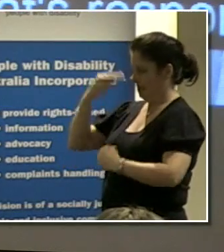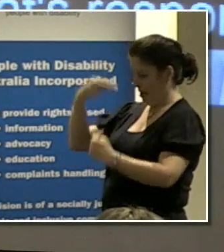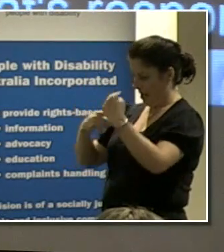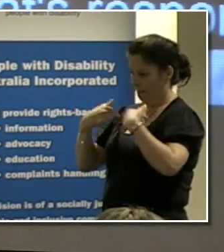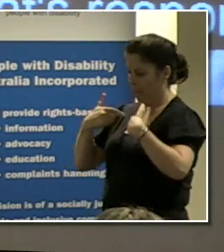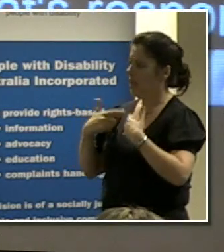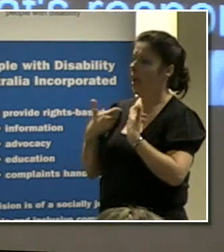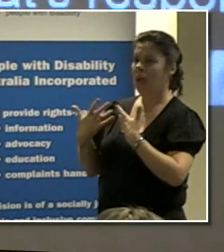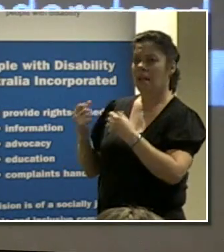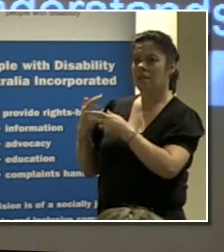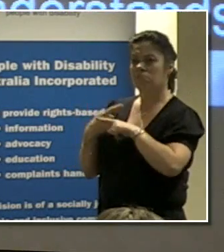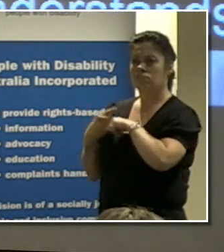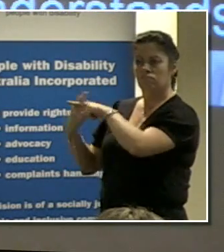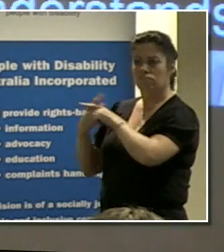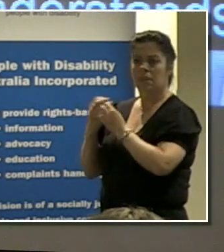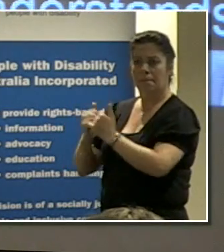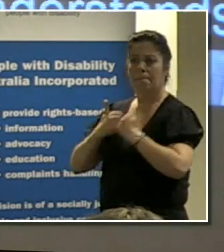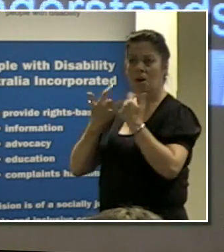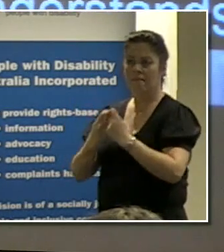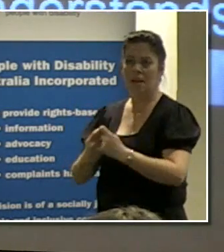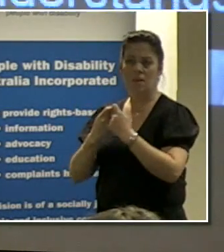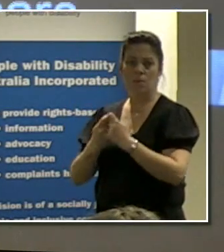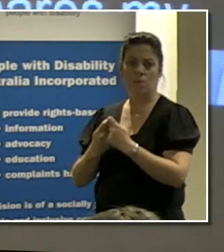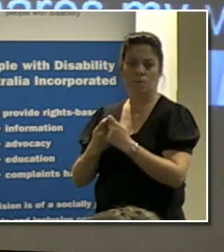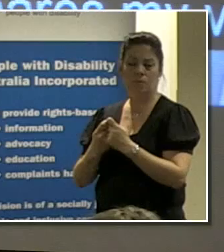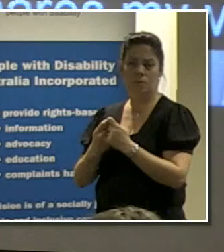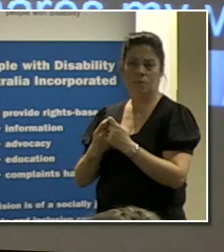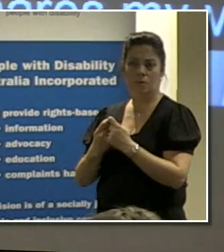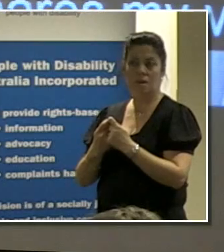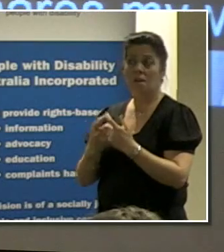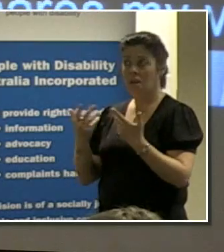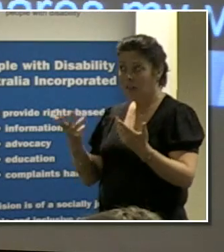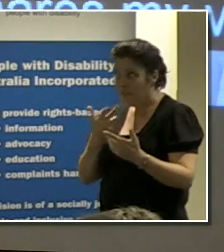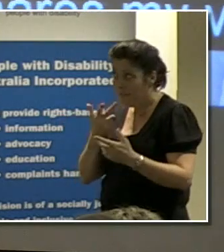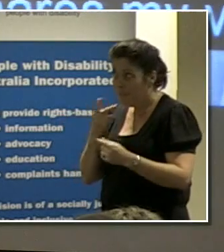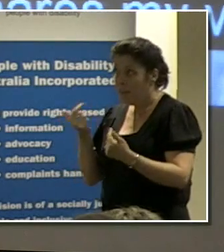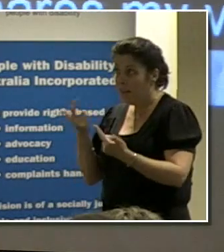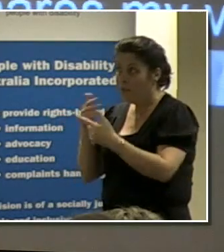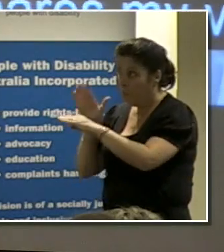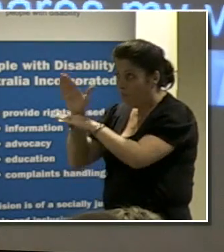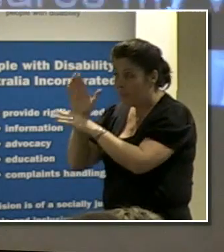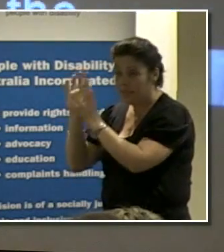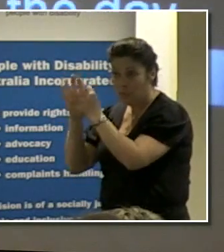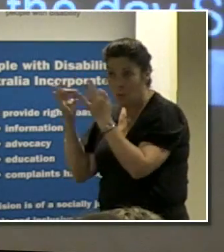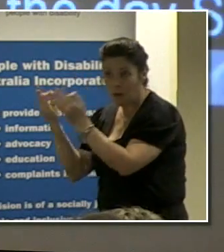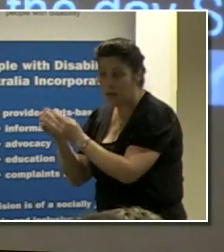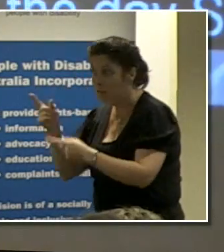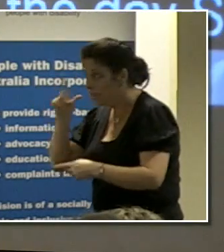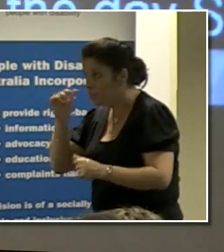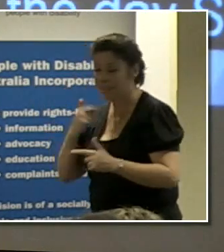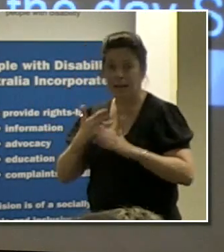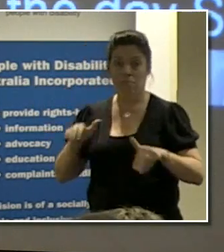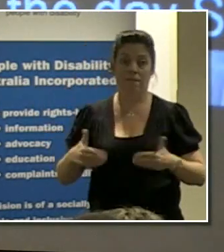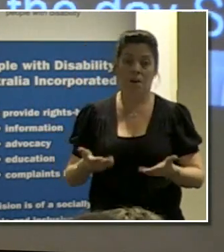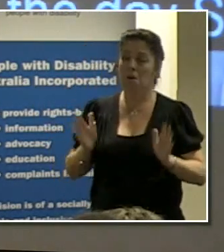my values. And if at the end of the day, circos can do that better than not-for-profits, then